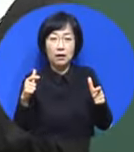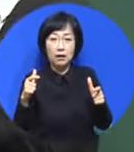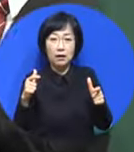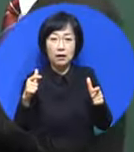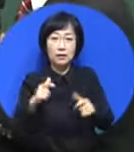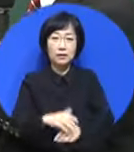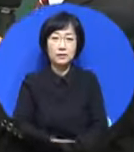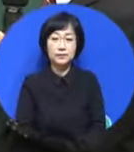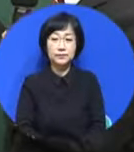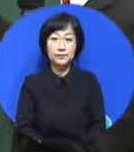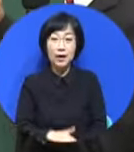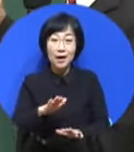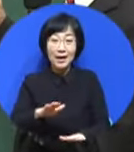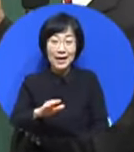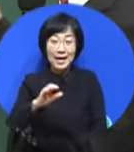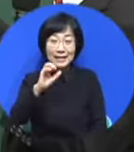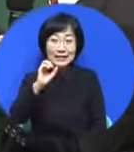exponential growth.